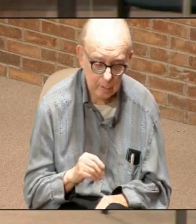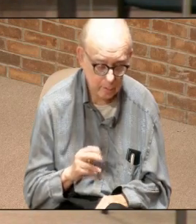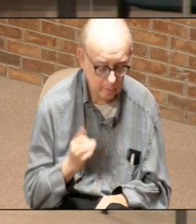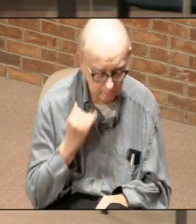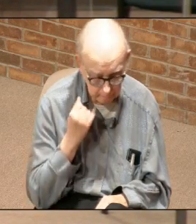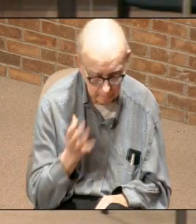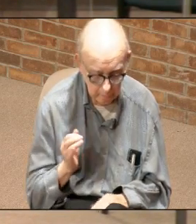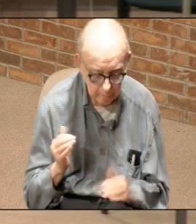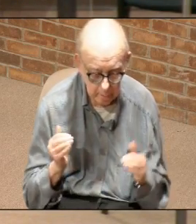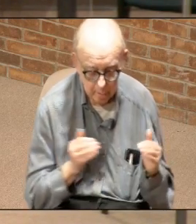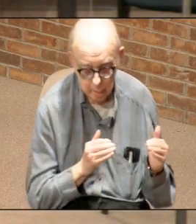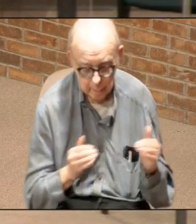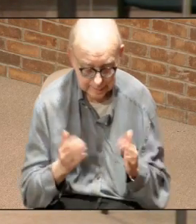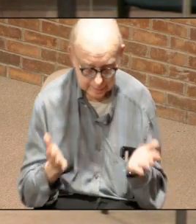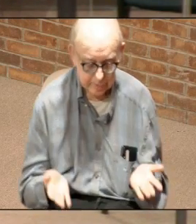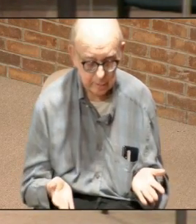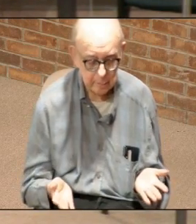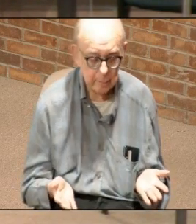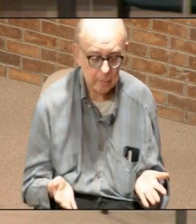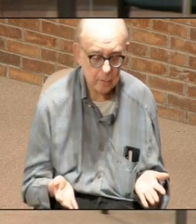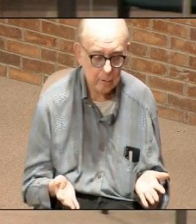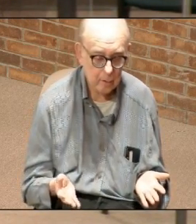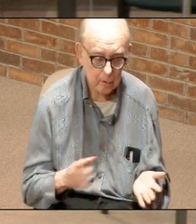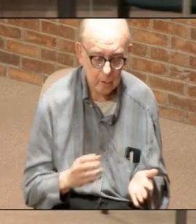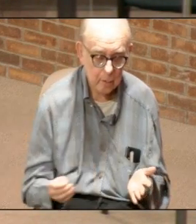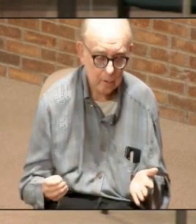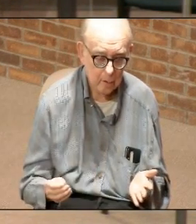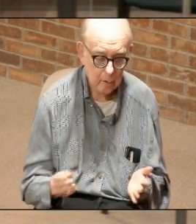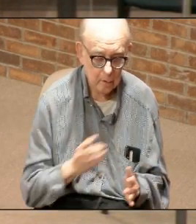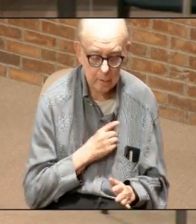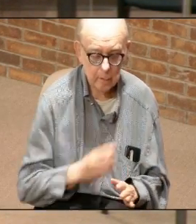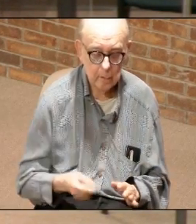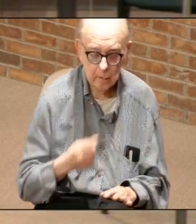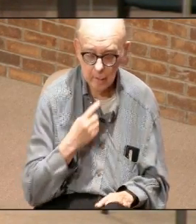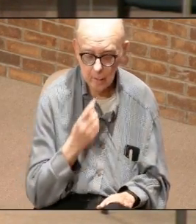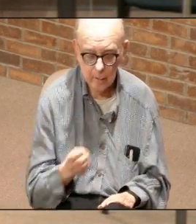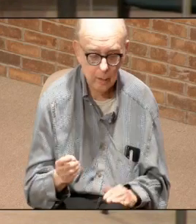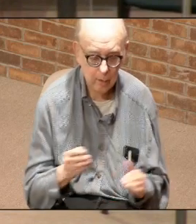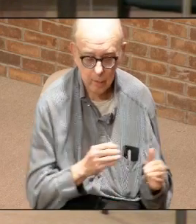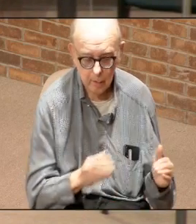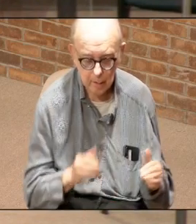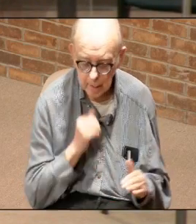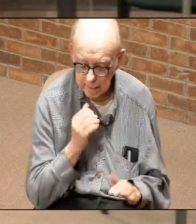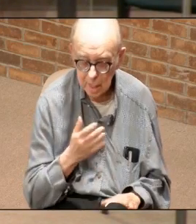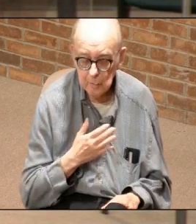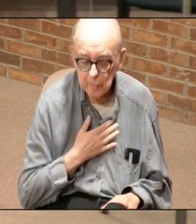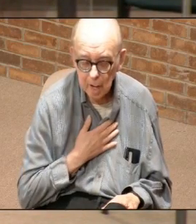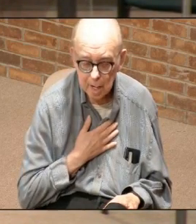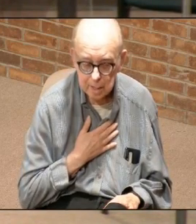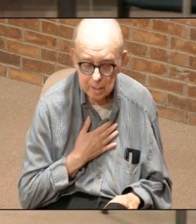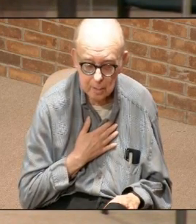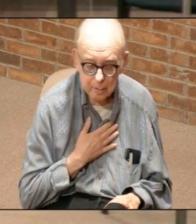So the battle is here. As David said, the battle's not mine.